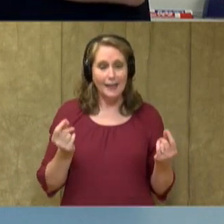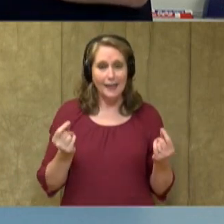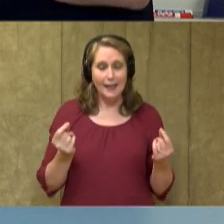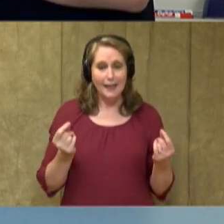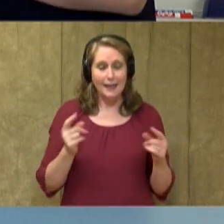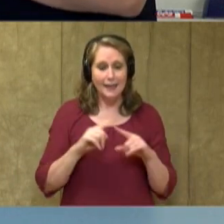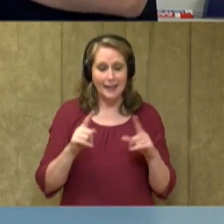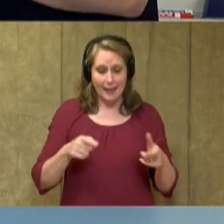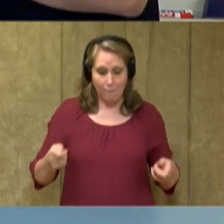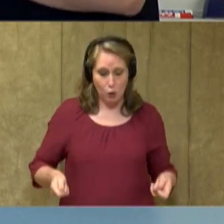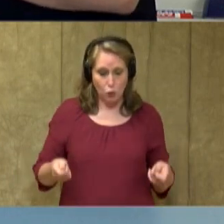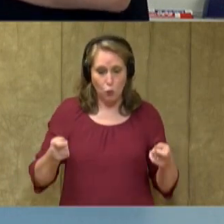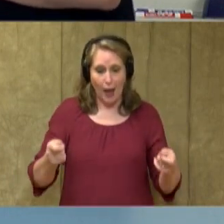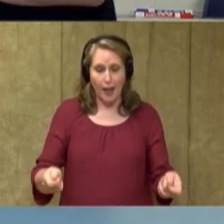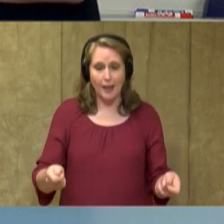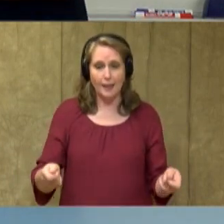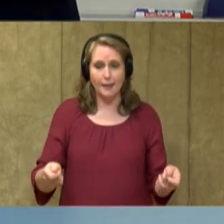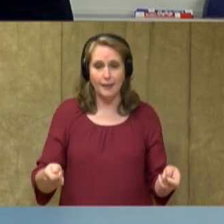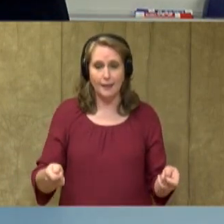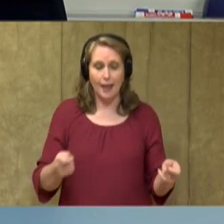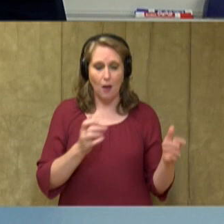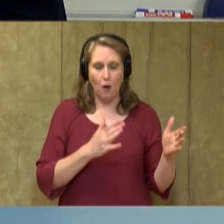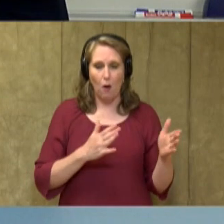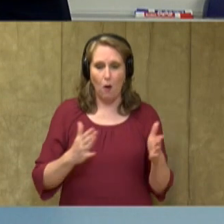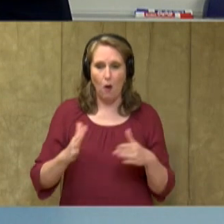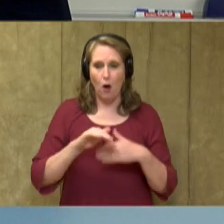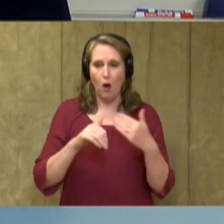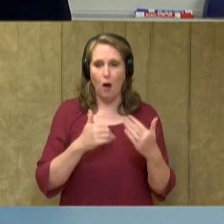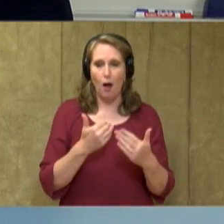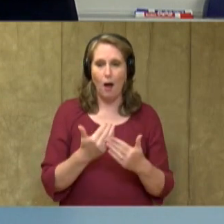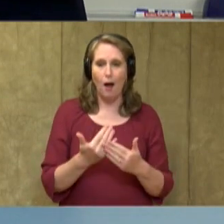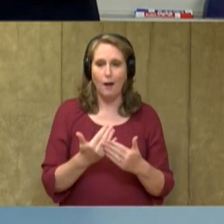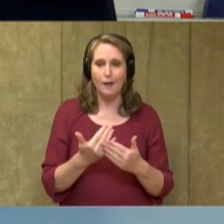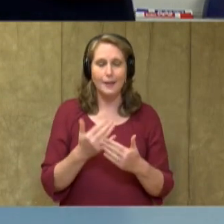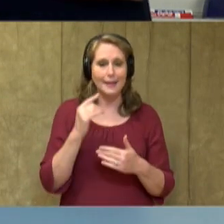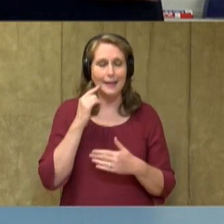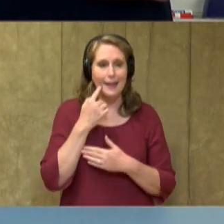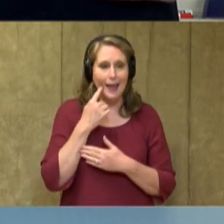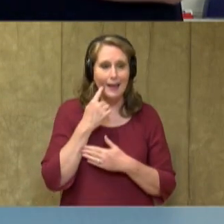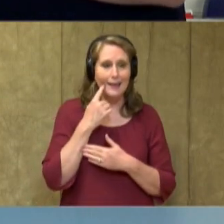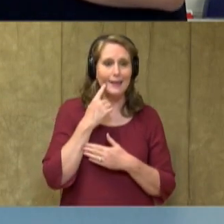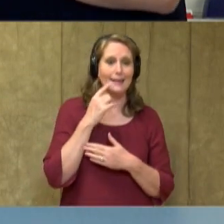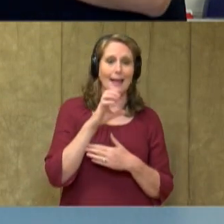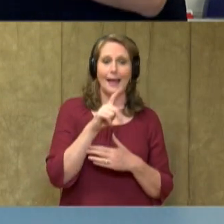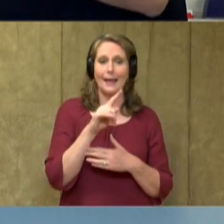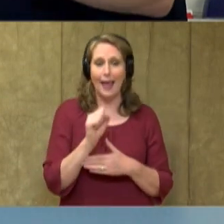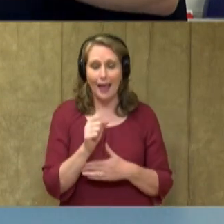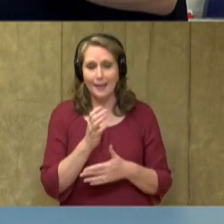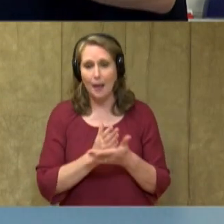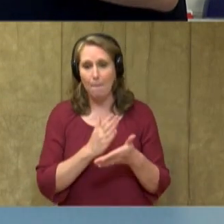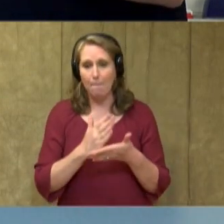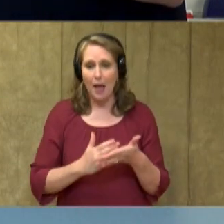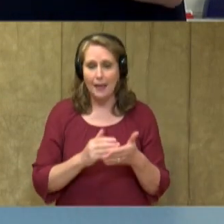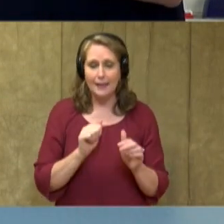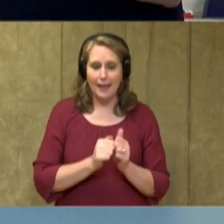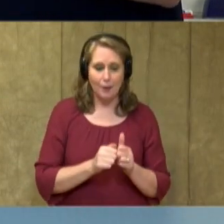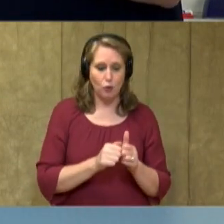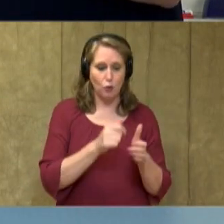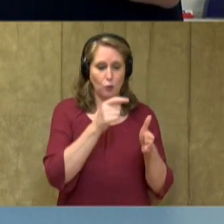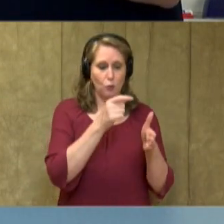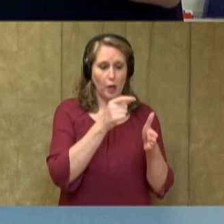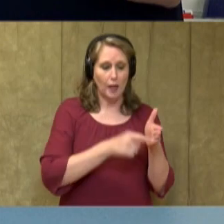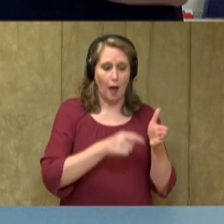at his trays. He organized all of his candies, cakes, and pies into columns